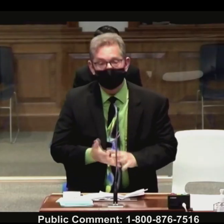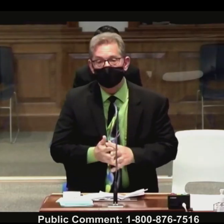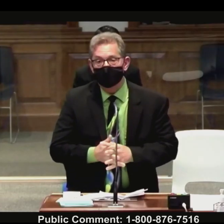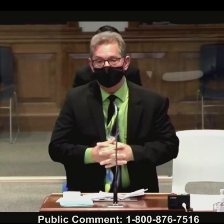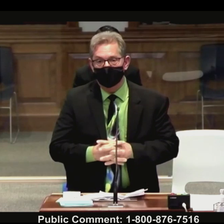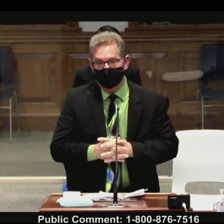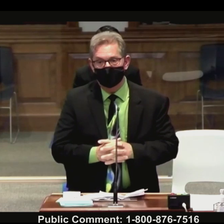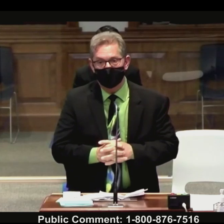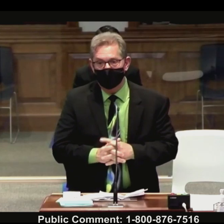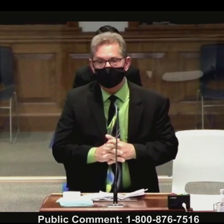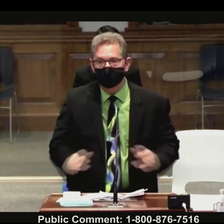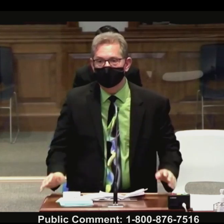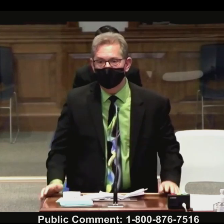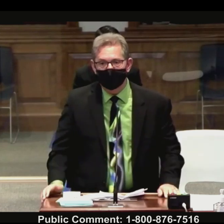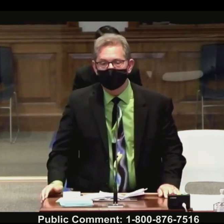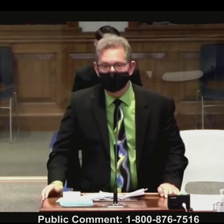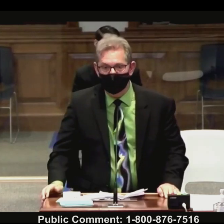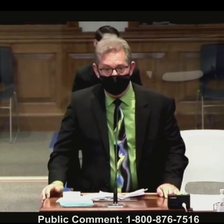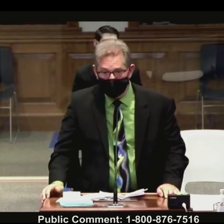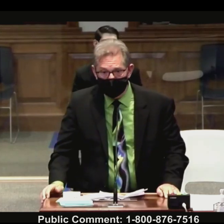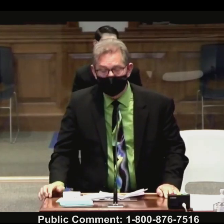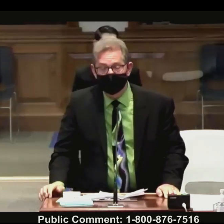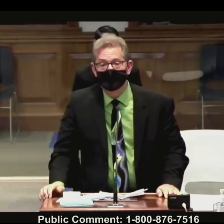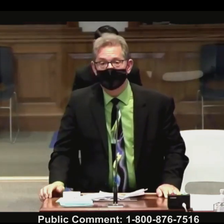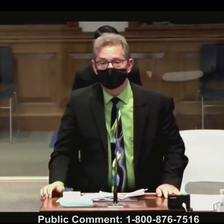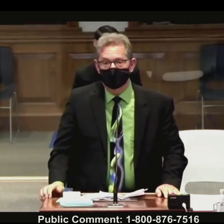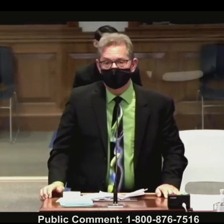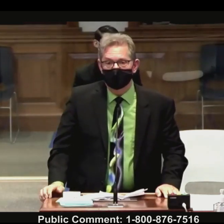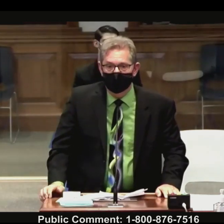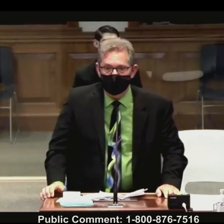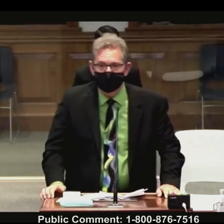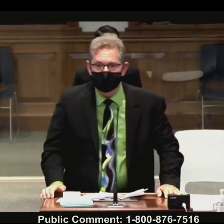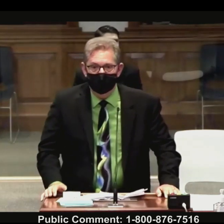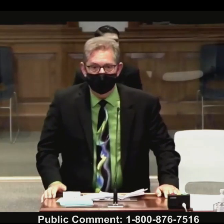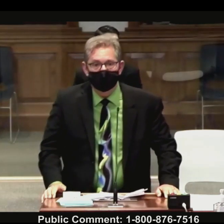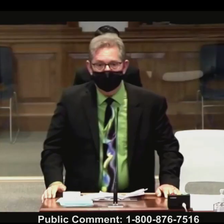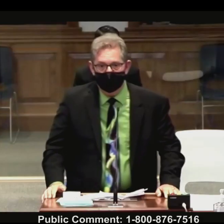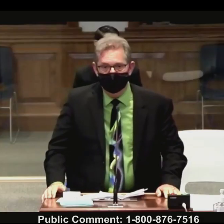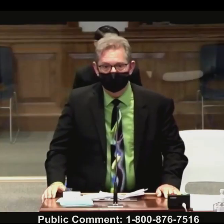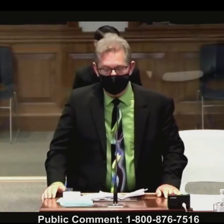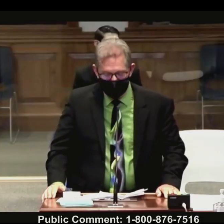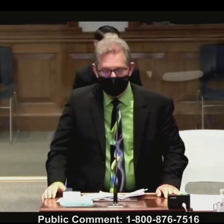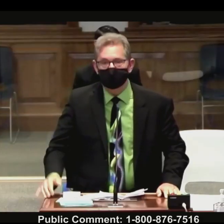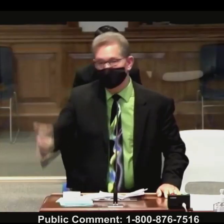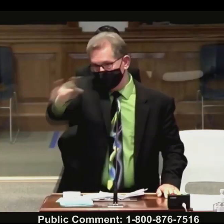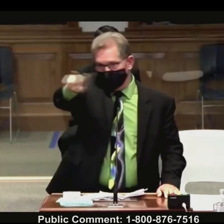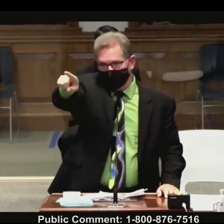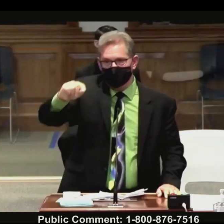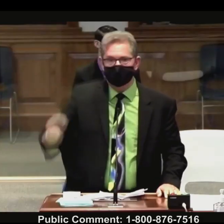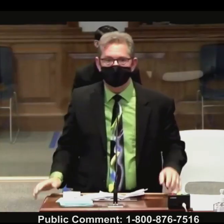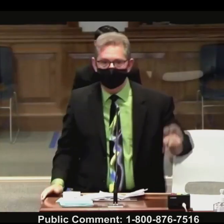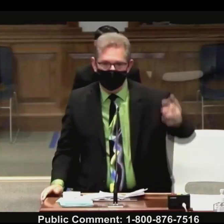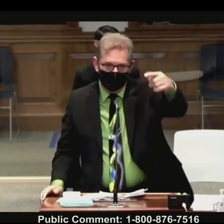here, to be honest, the mayor was Gary Gordon, and the city manager was W.D. Higginbotham. Those are names and people that you'll see